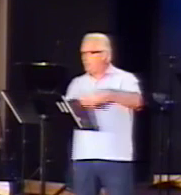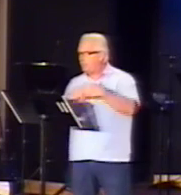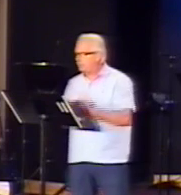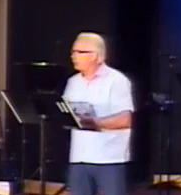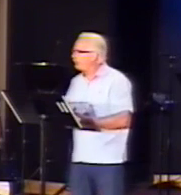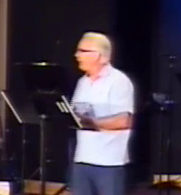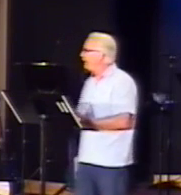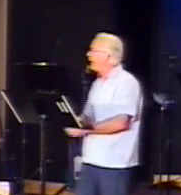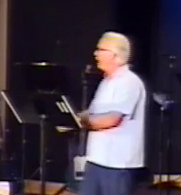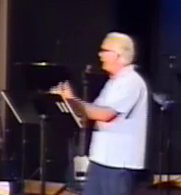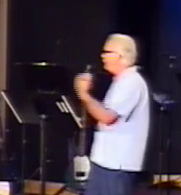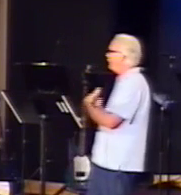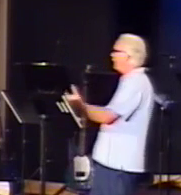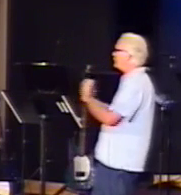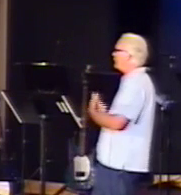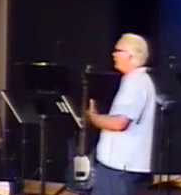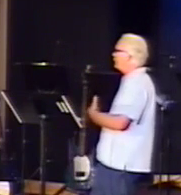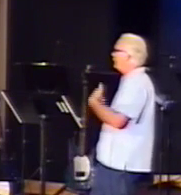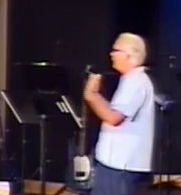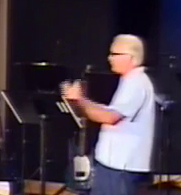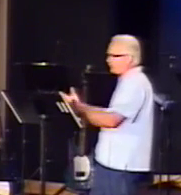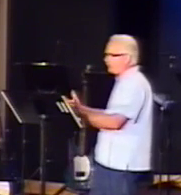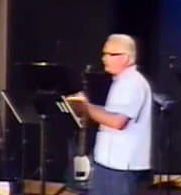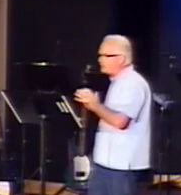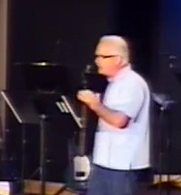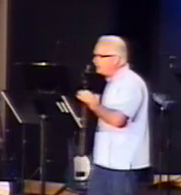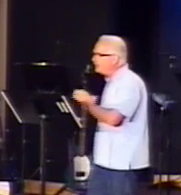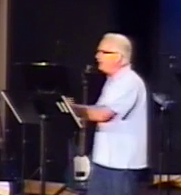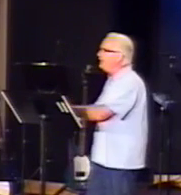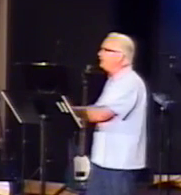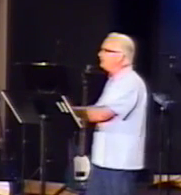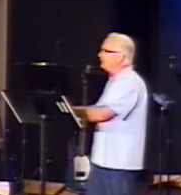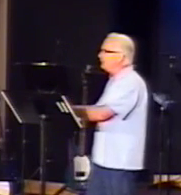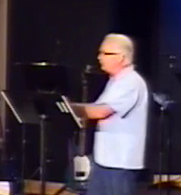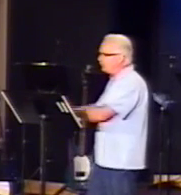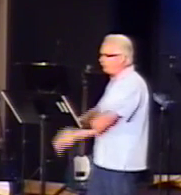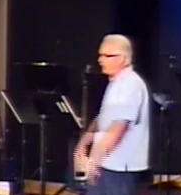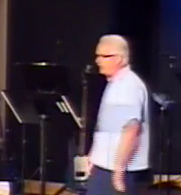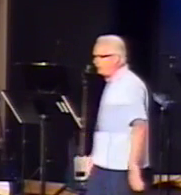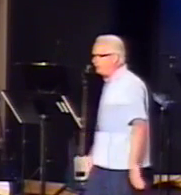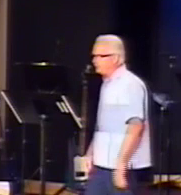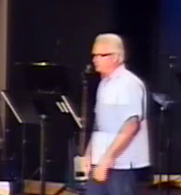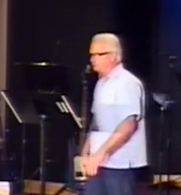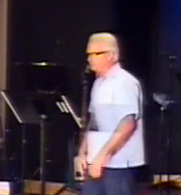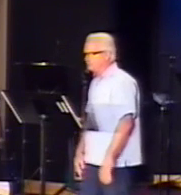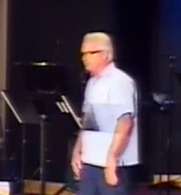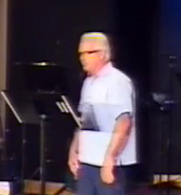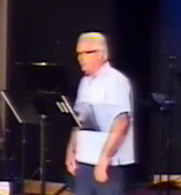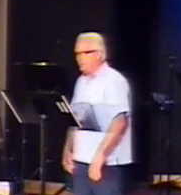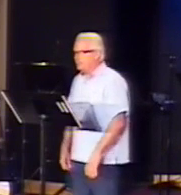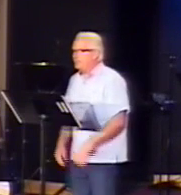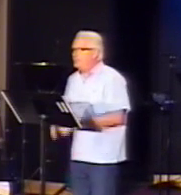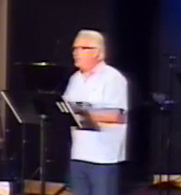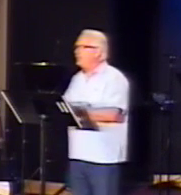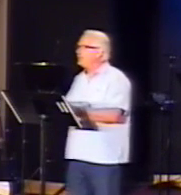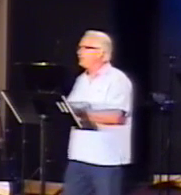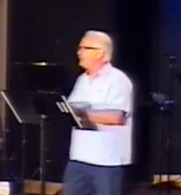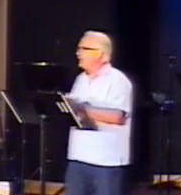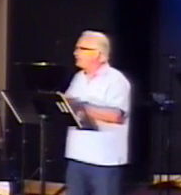so that we may glorify God, emptying ourselves to become servants to him, to glorify him.